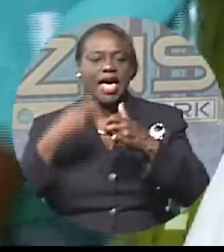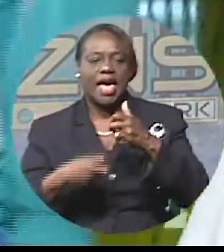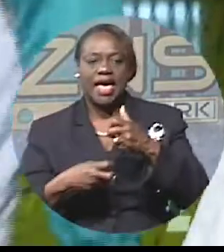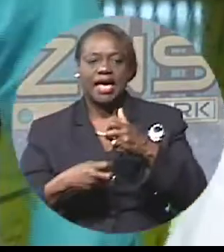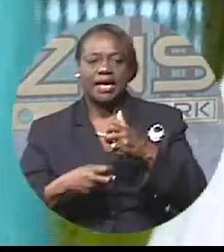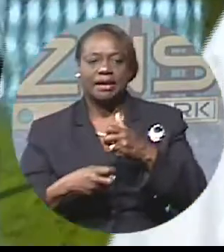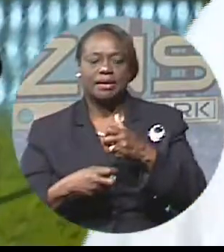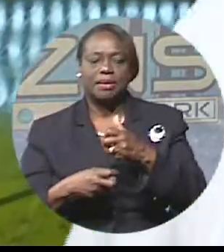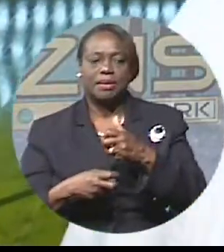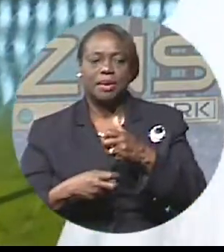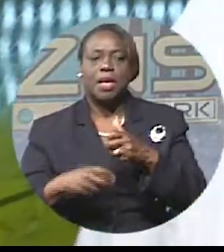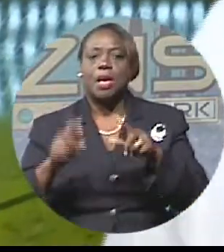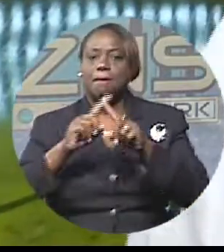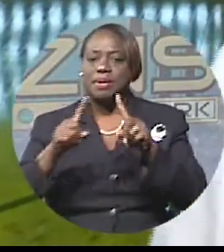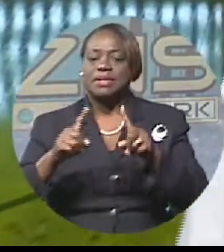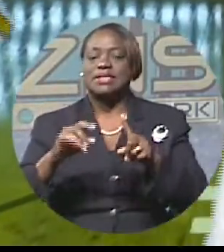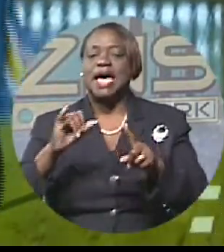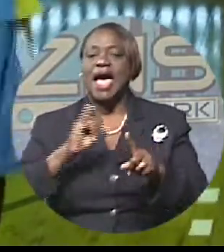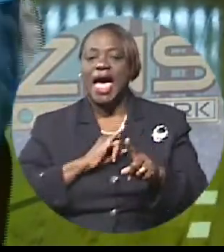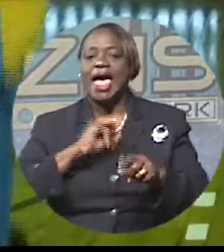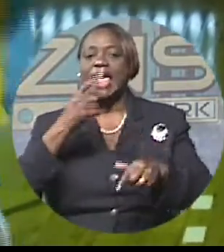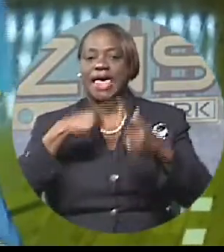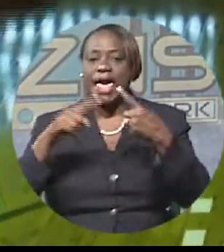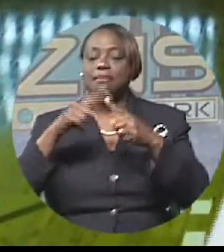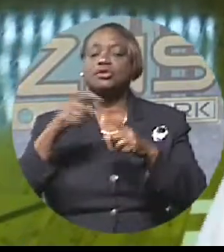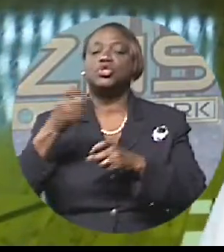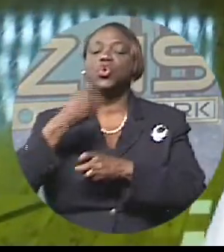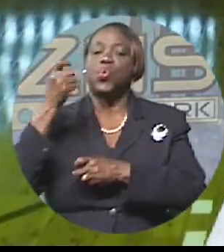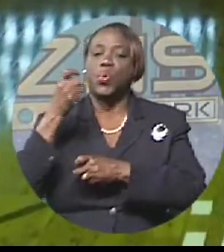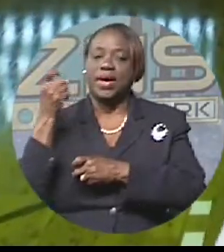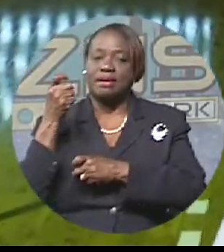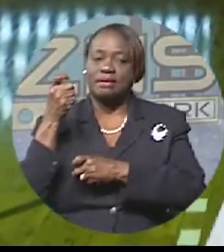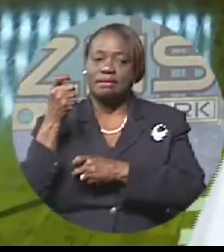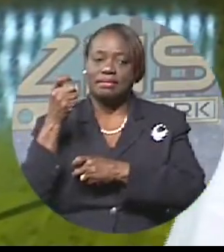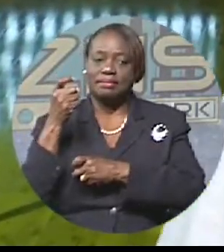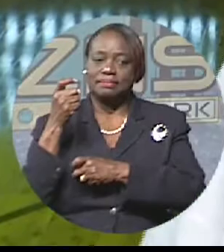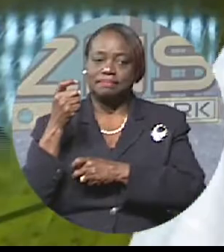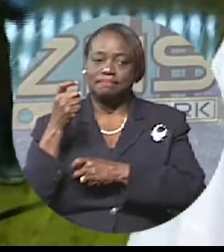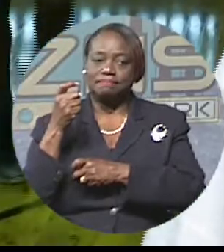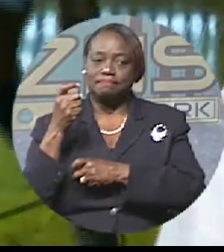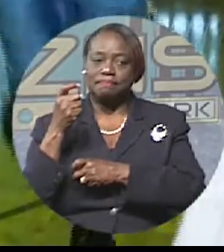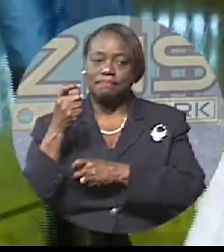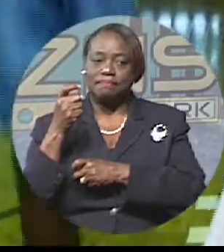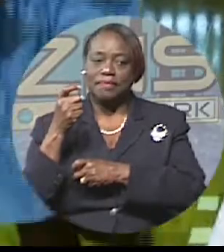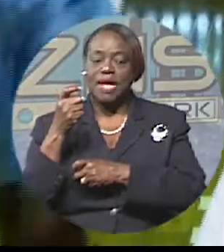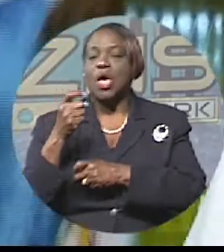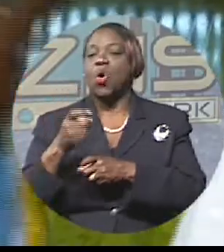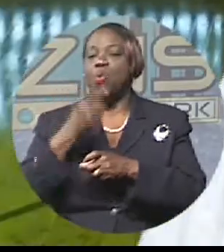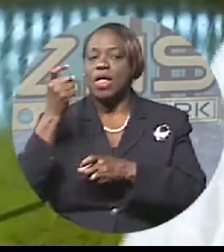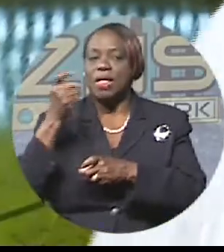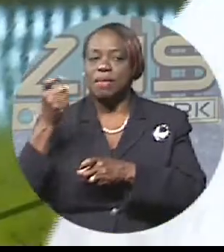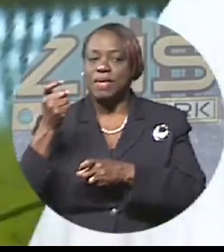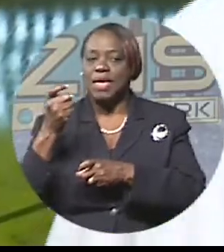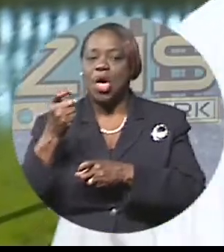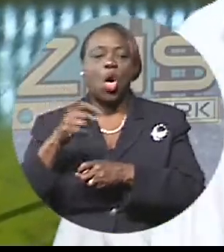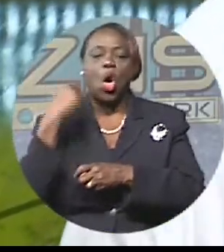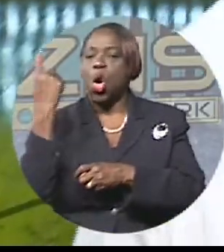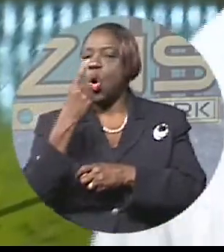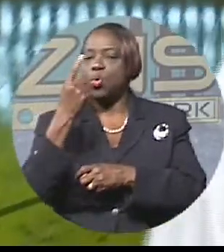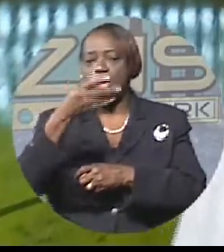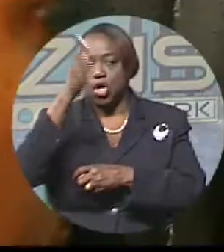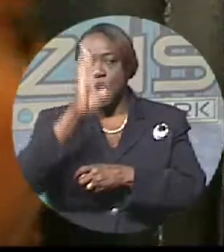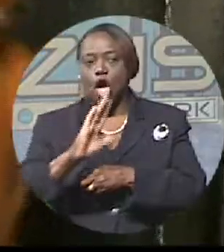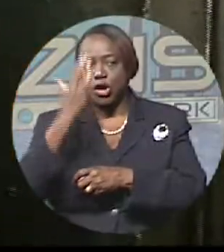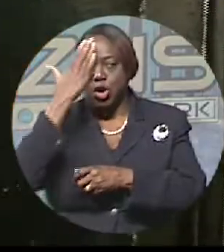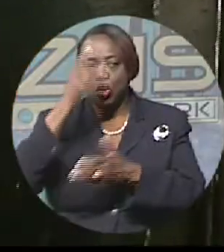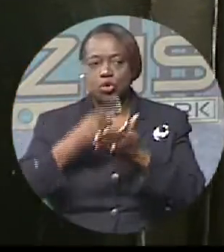to compete. I come to see if I can win. Win me seems to be impossible to say that on a blessed Thursday, but only God will happen on Monday to